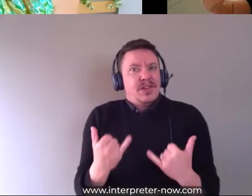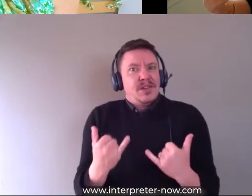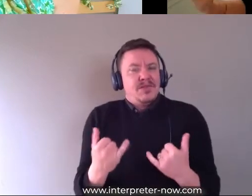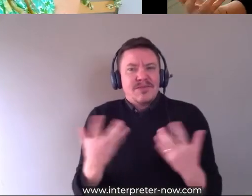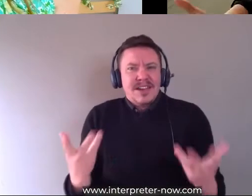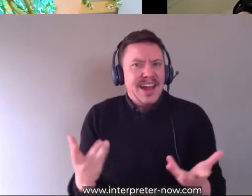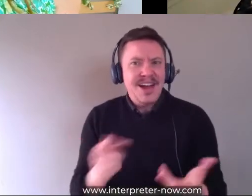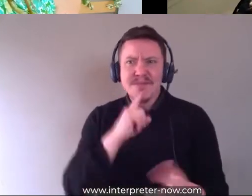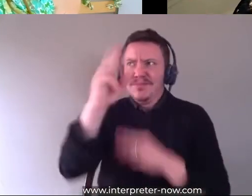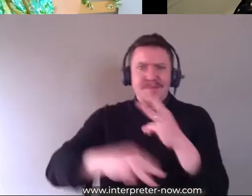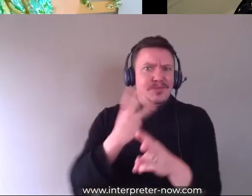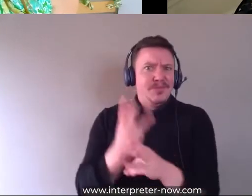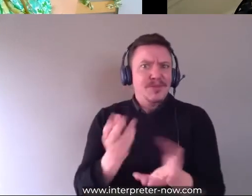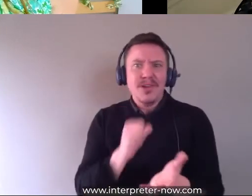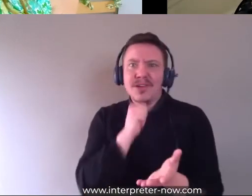like us as humans.